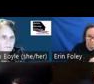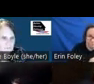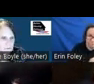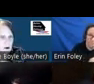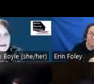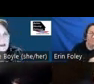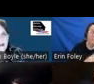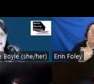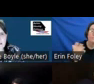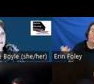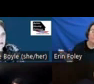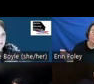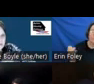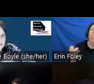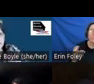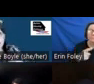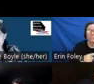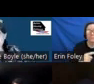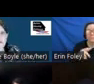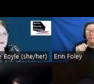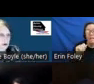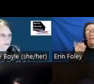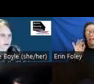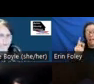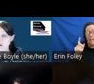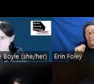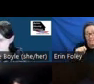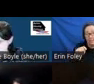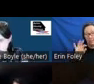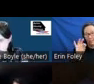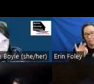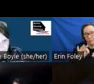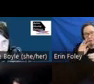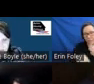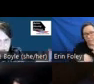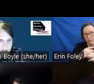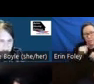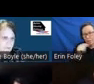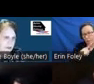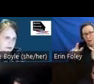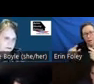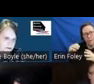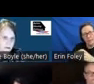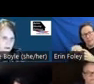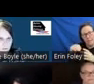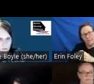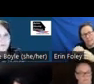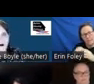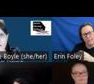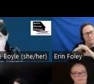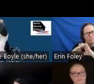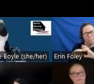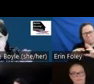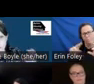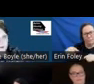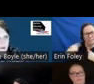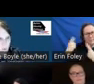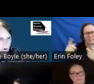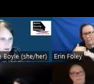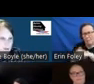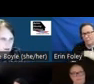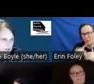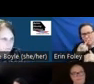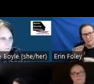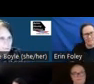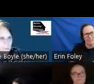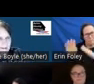Now, on assets, obviously, in a perfect world, we would all have been saving lots of money since our children were small, but I know how that